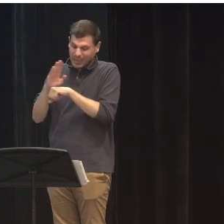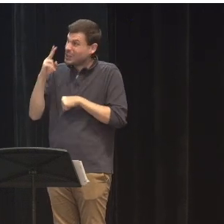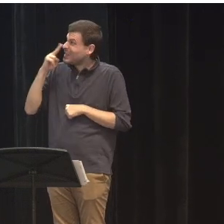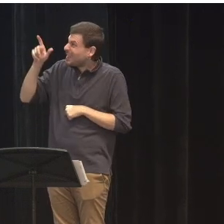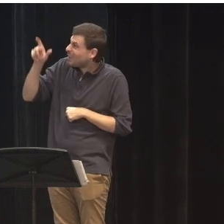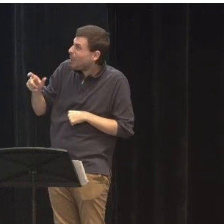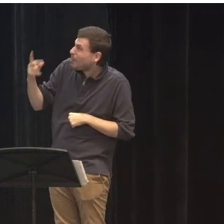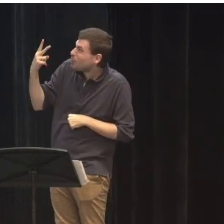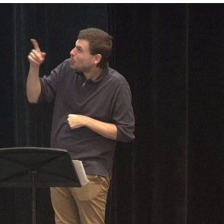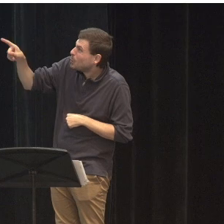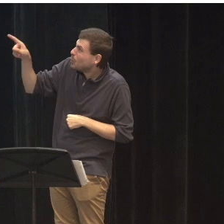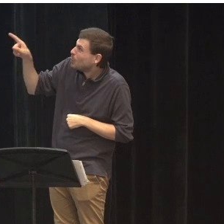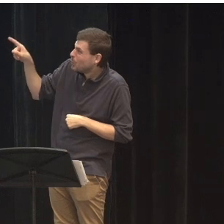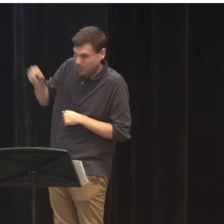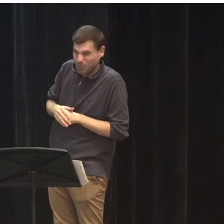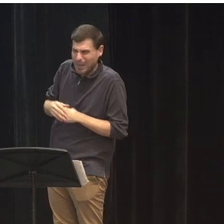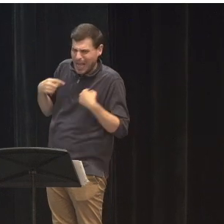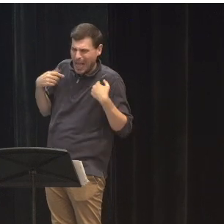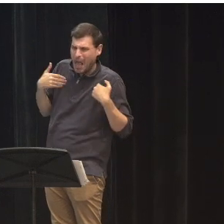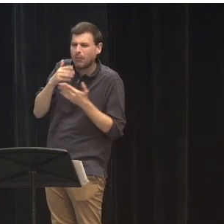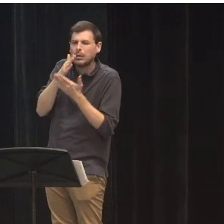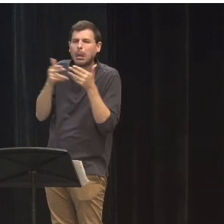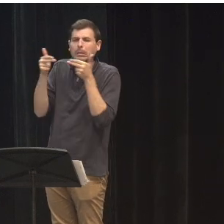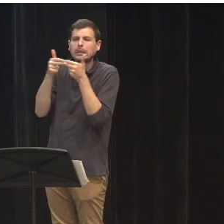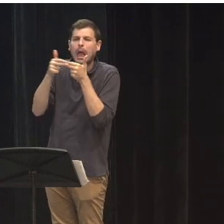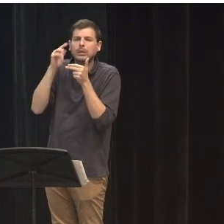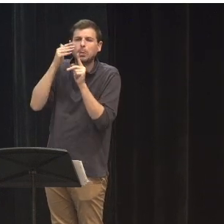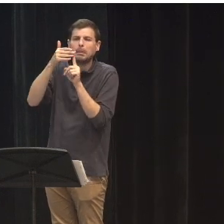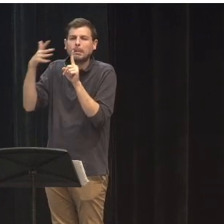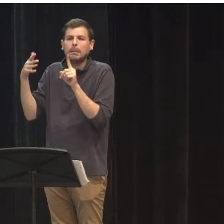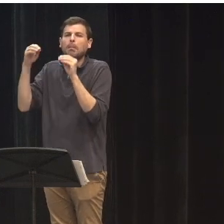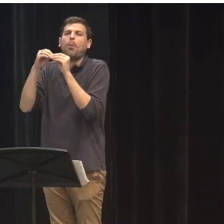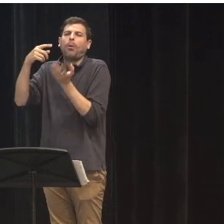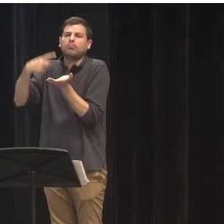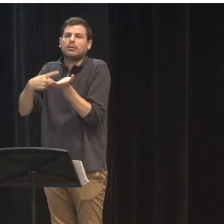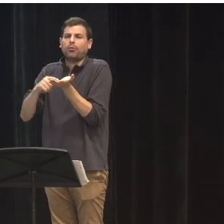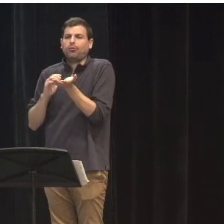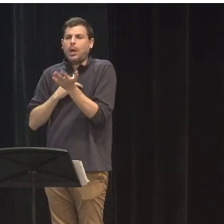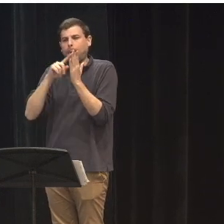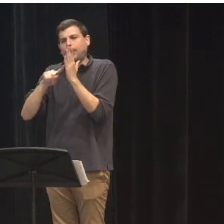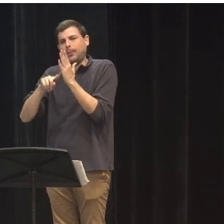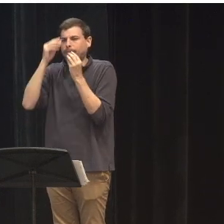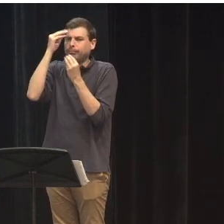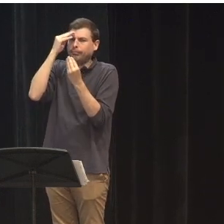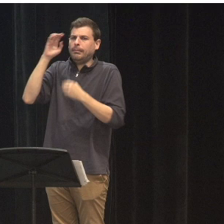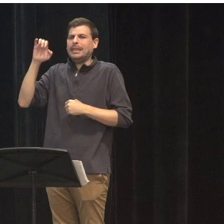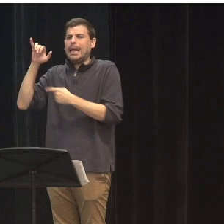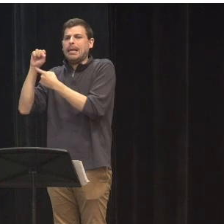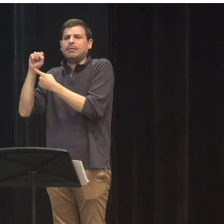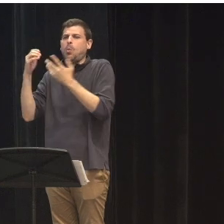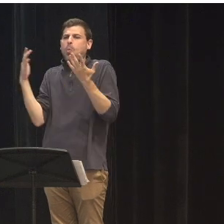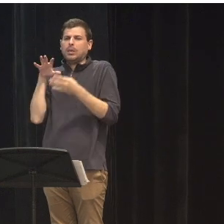I have some slides that follow that go into a little more discussion of what we looked at and what the EIS contains. And the